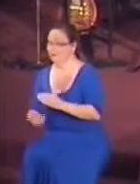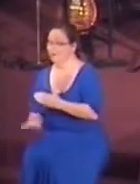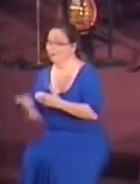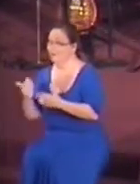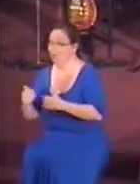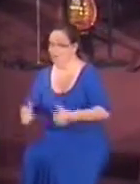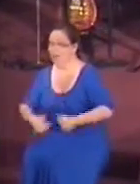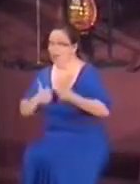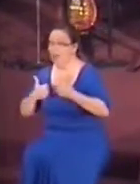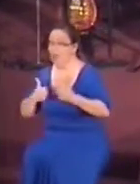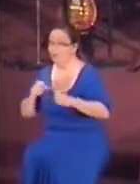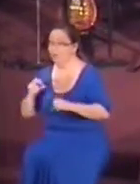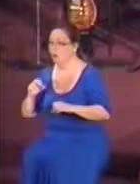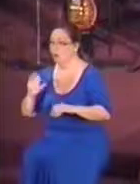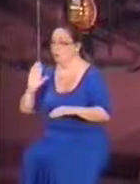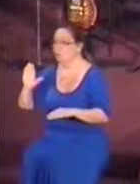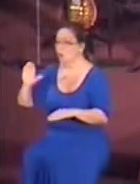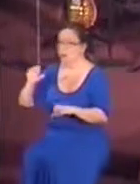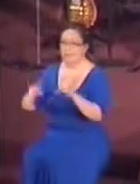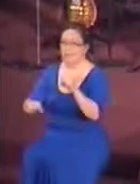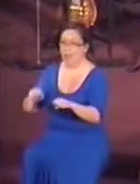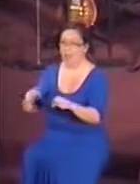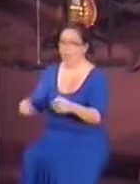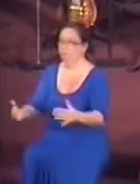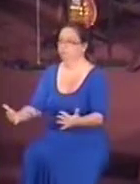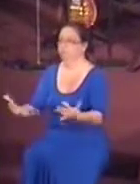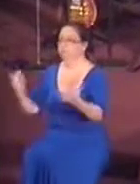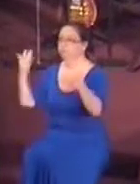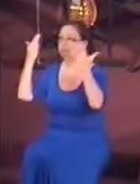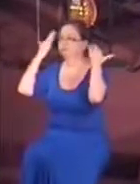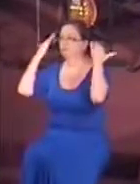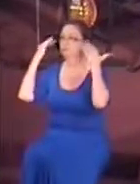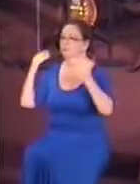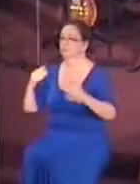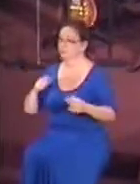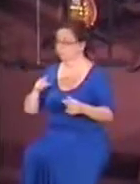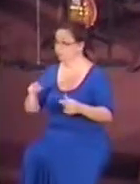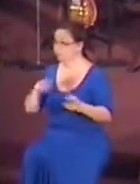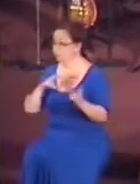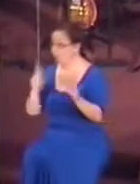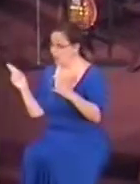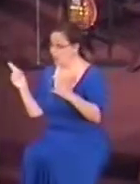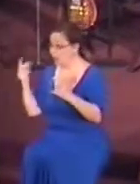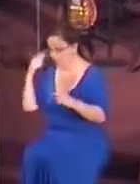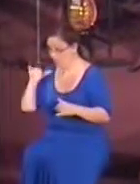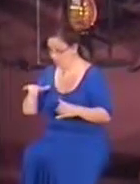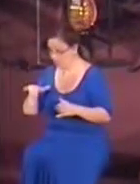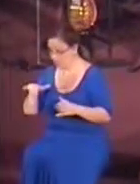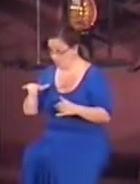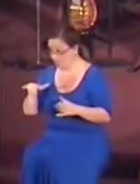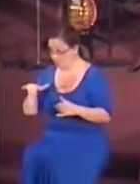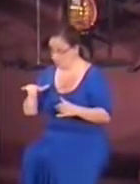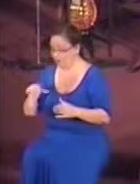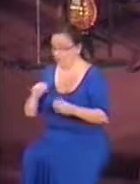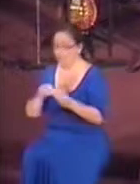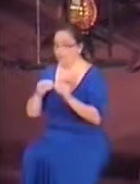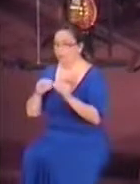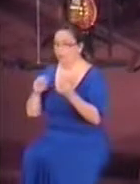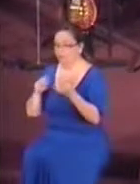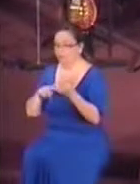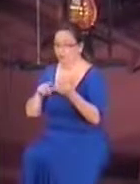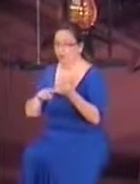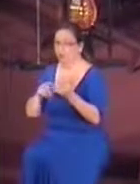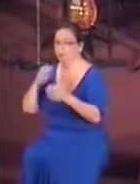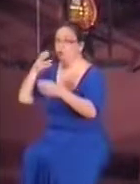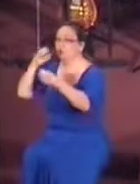those mountains come before you and the doubts start flooding in? Are you going to be prepared? Are you going to be ready for that? Number four, we